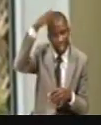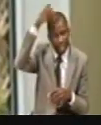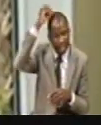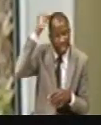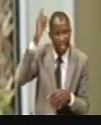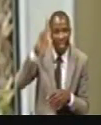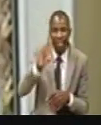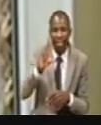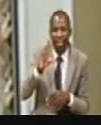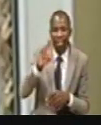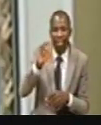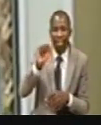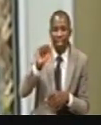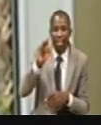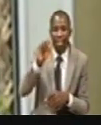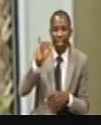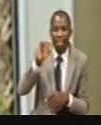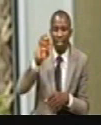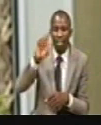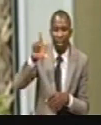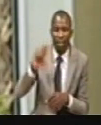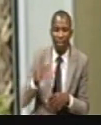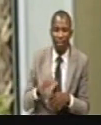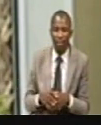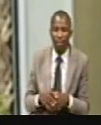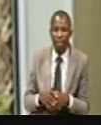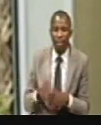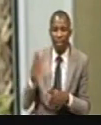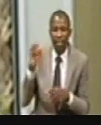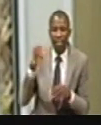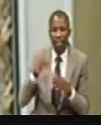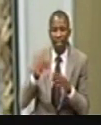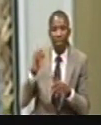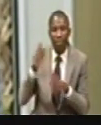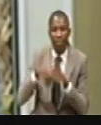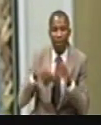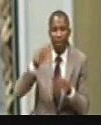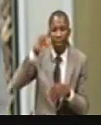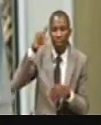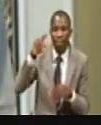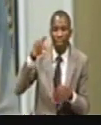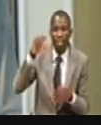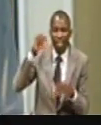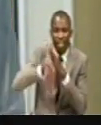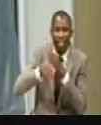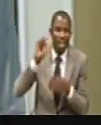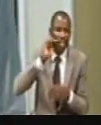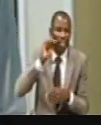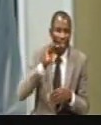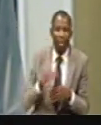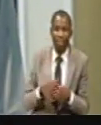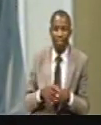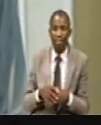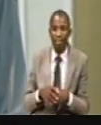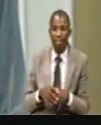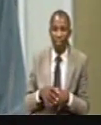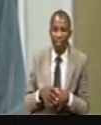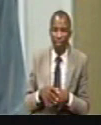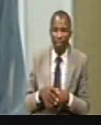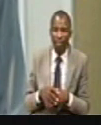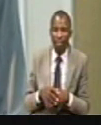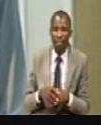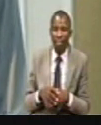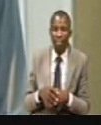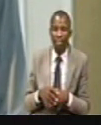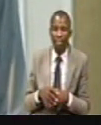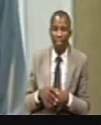Brethren, my name is Chikwendu Daniel from Eliwalibo District, Coca-Cola Group,